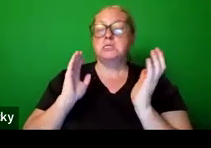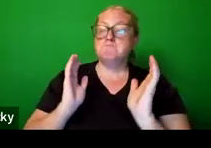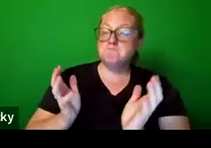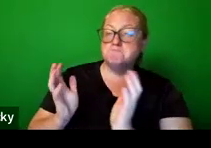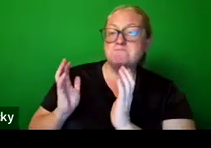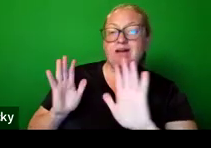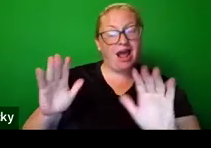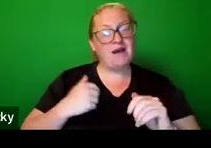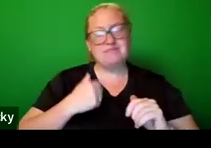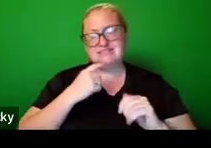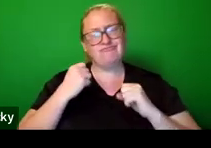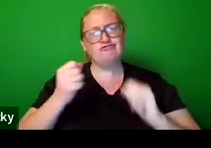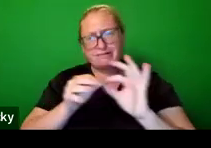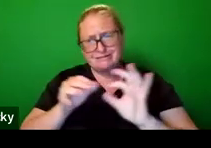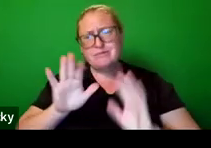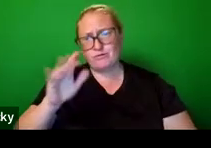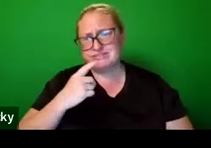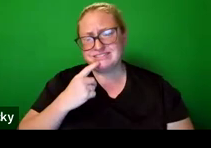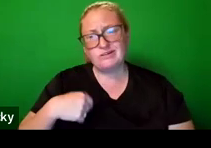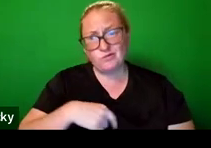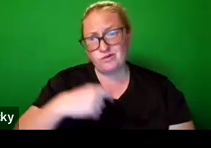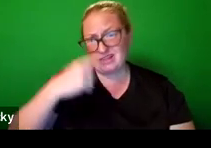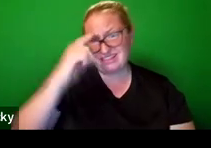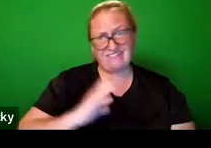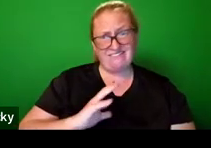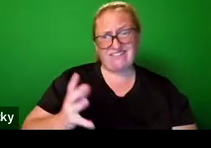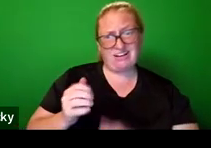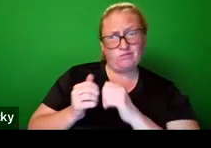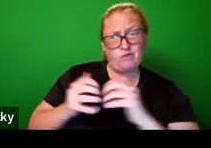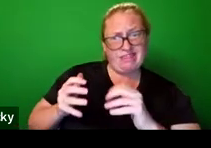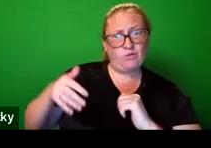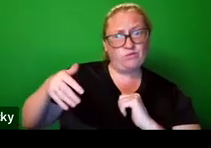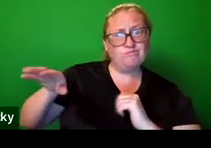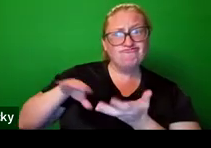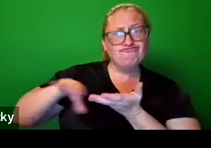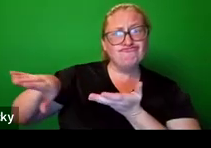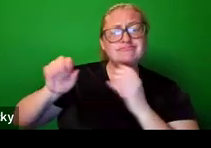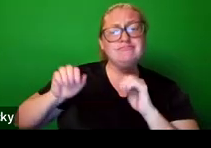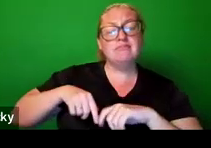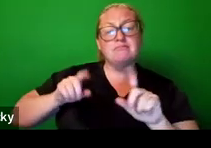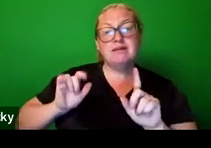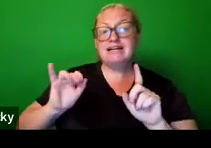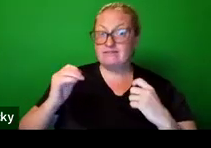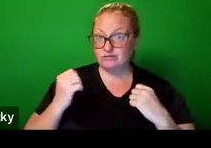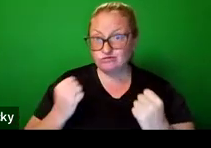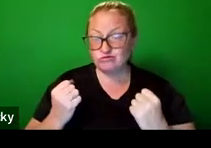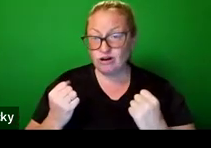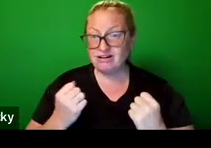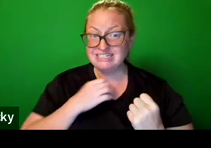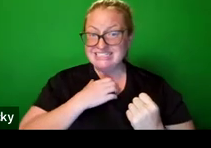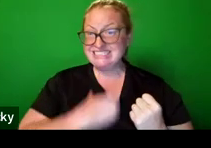make a very bold statement and say that we think we're fine without it. However, if it's a strong pressure that we bring